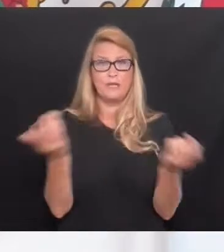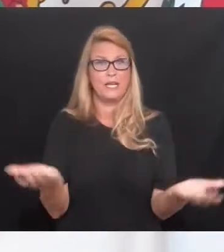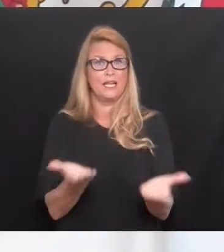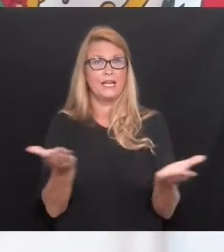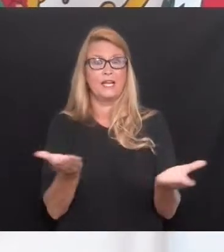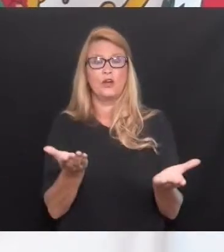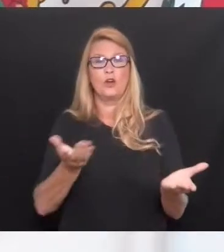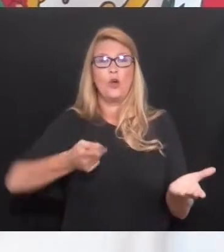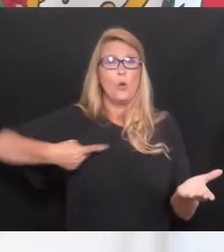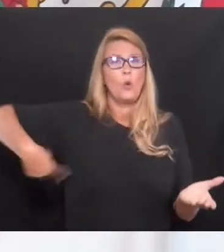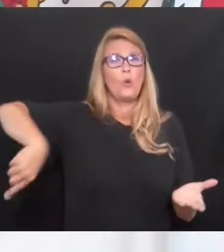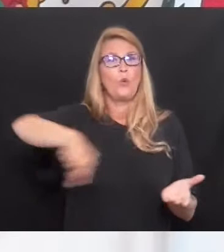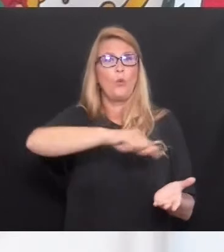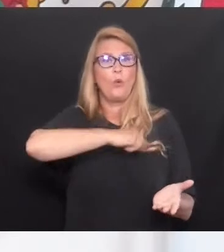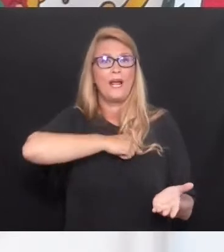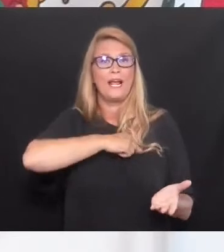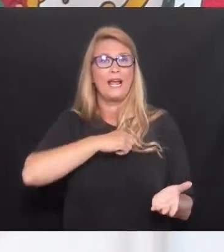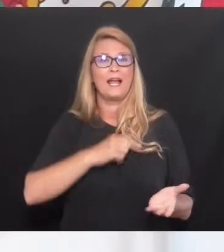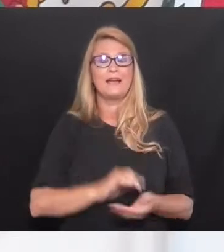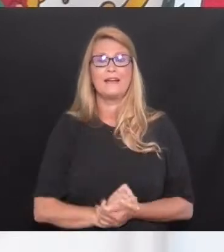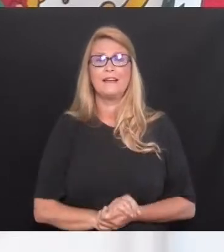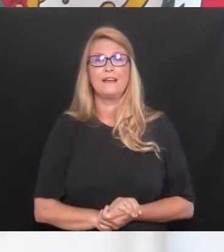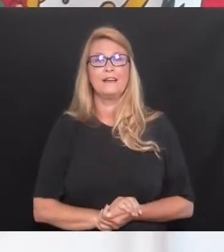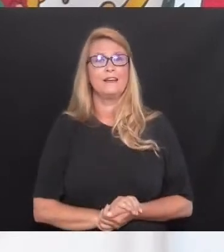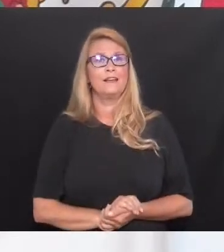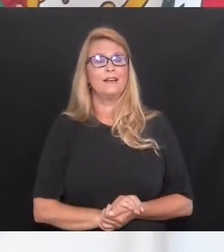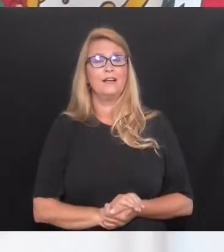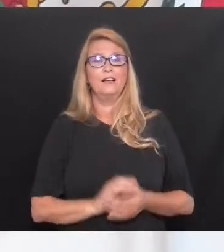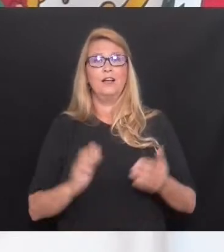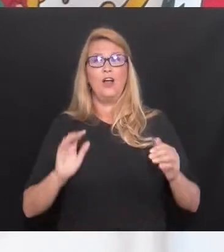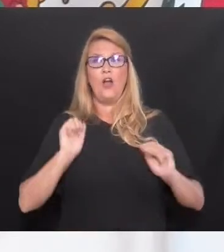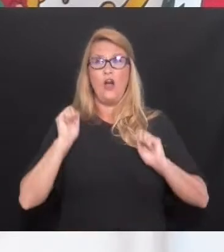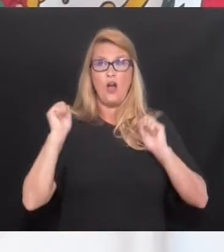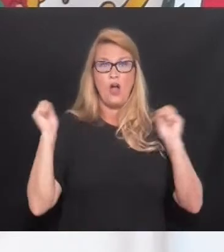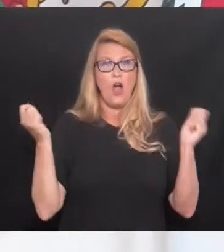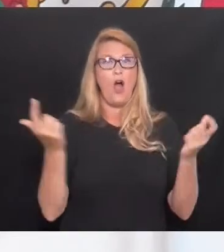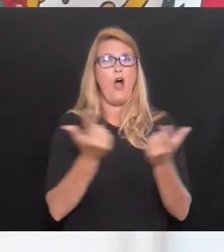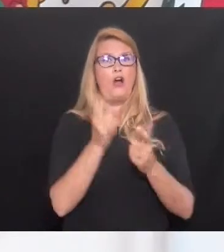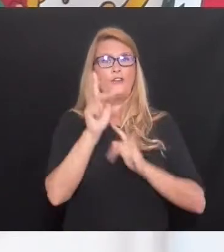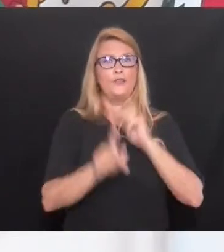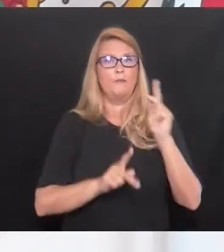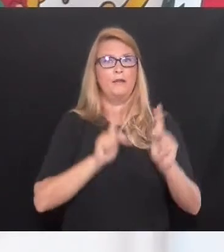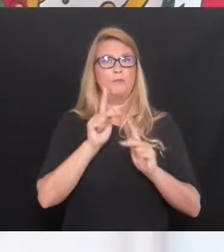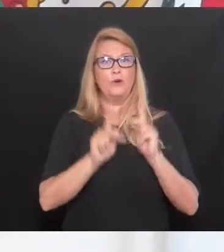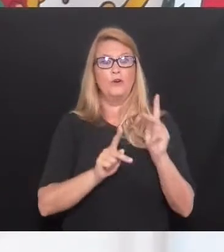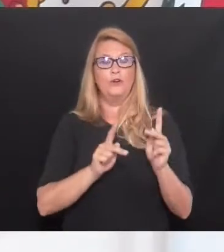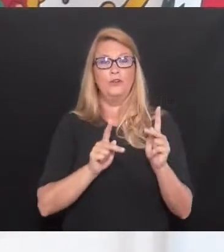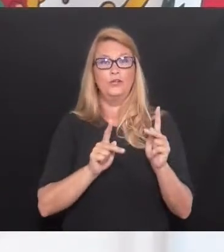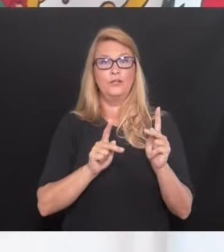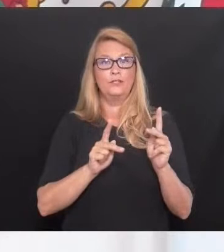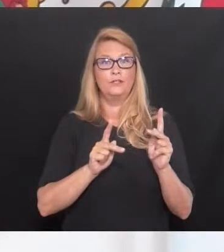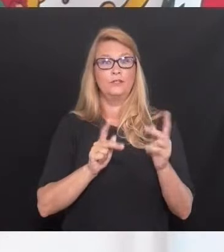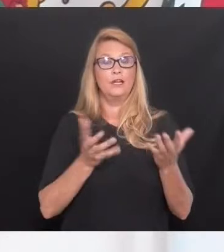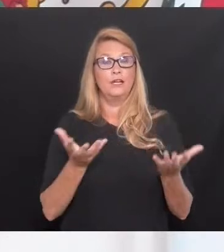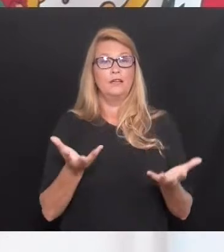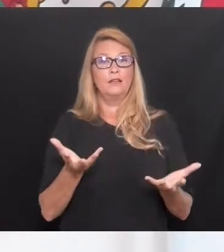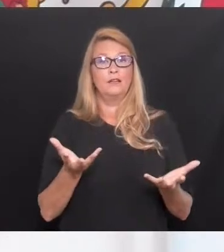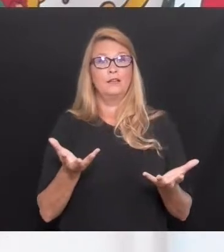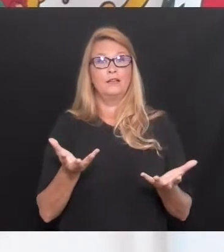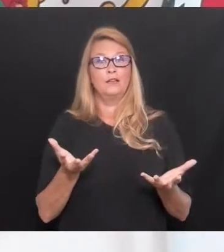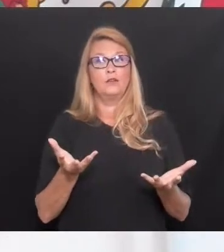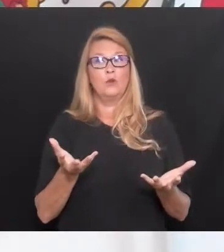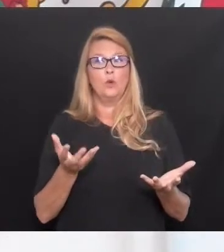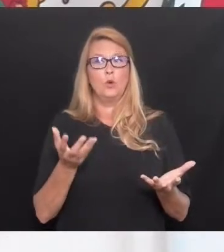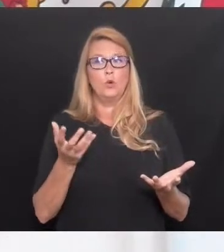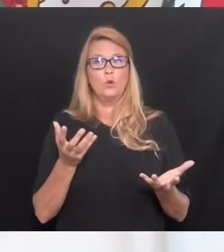Dr. Amjad, you know, Secretary Crouch, all the people that you want to parade in. I don't care how many you parade in. We